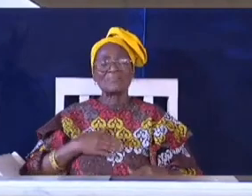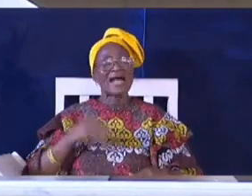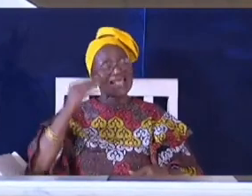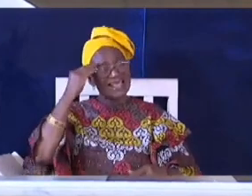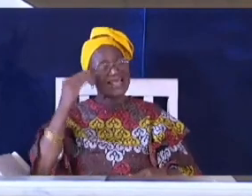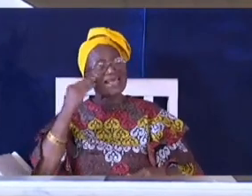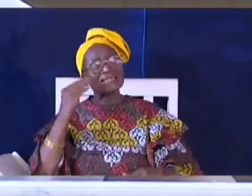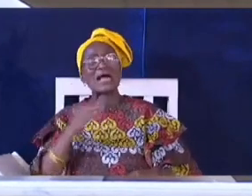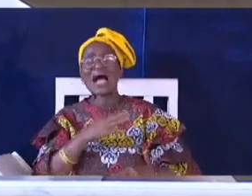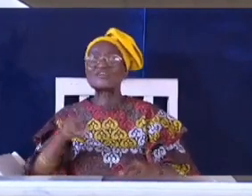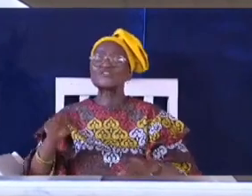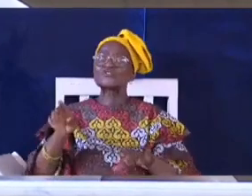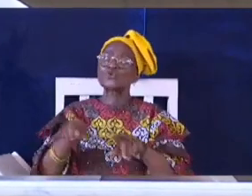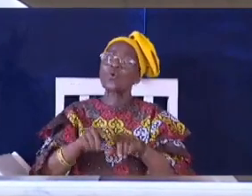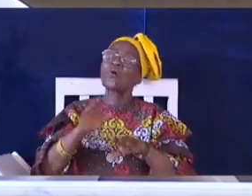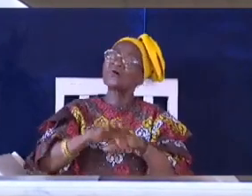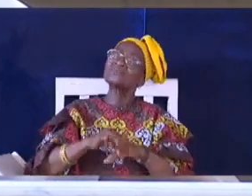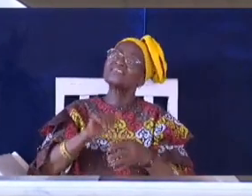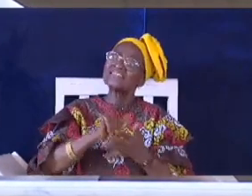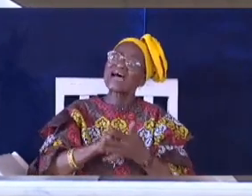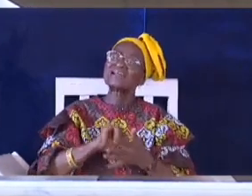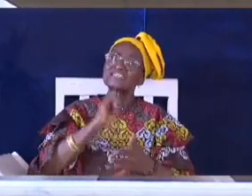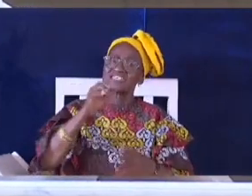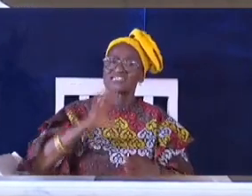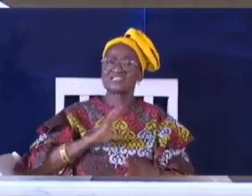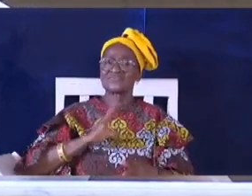Etc. That's fine.